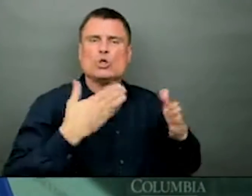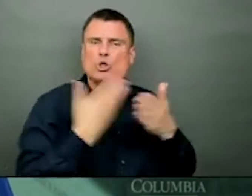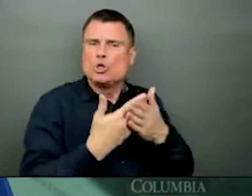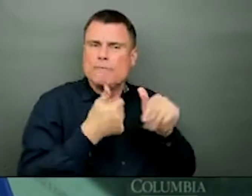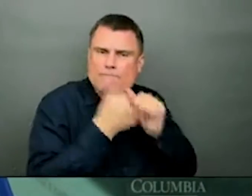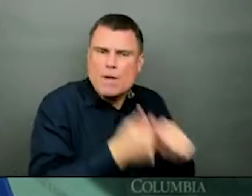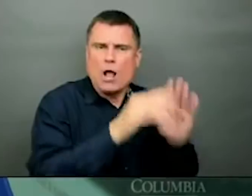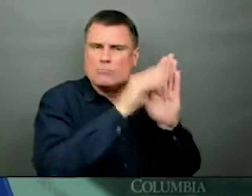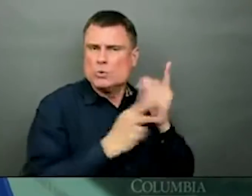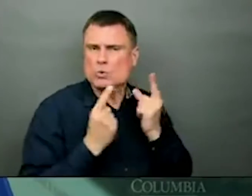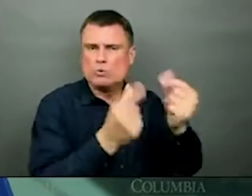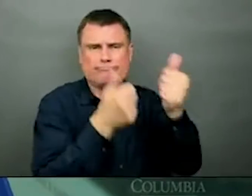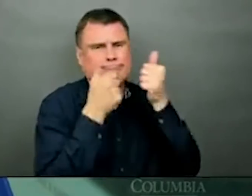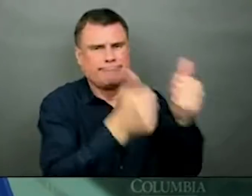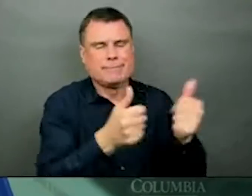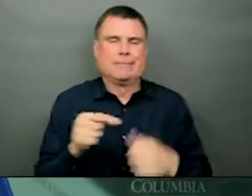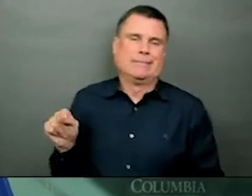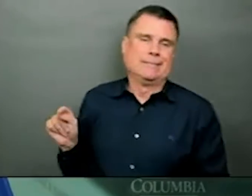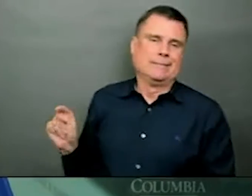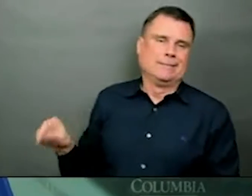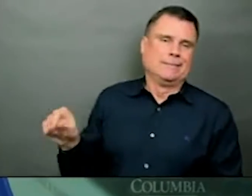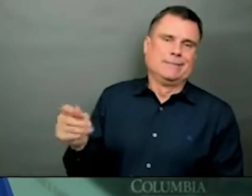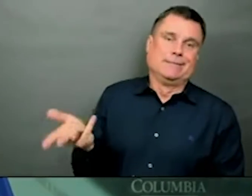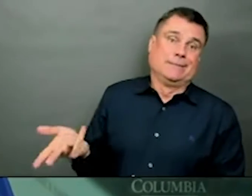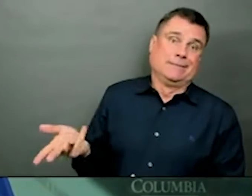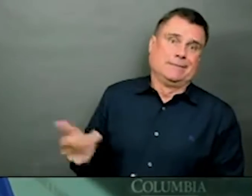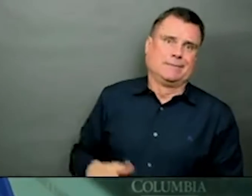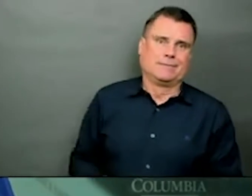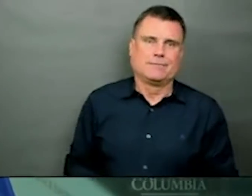Penny Daslow, CTV.